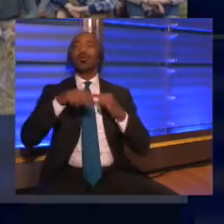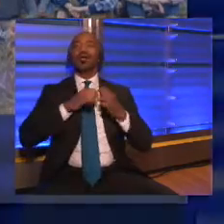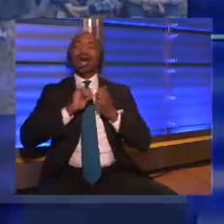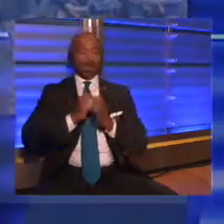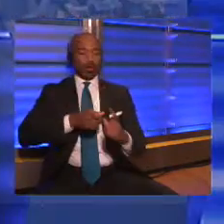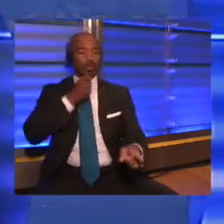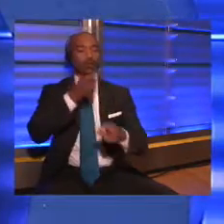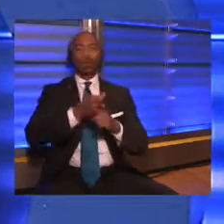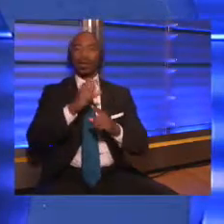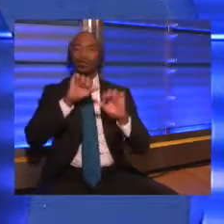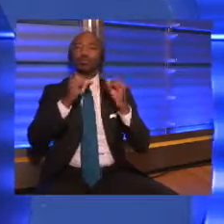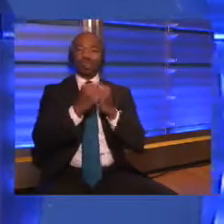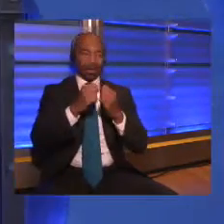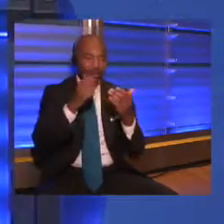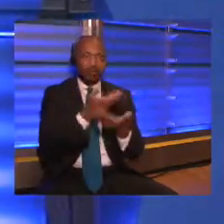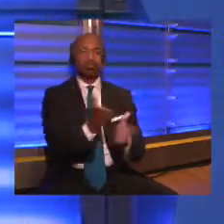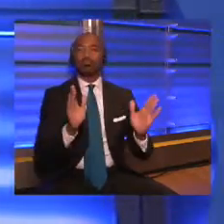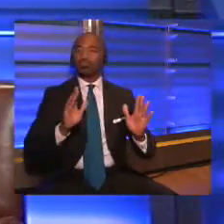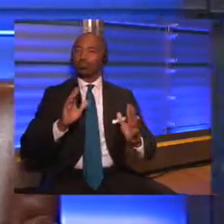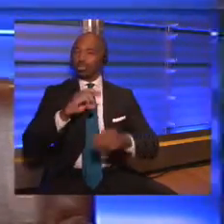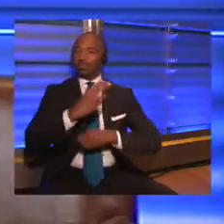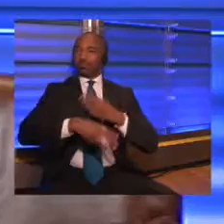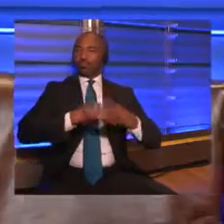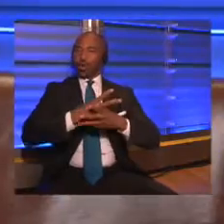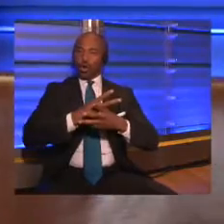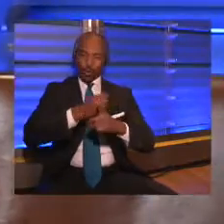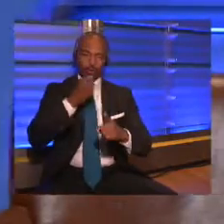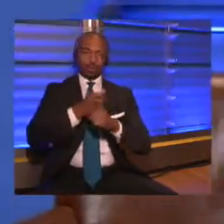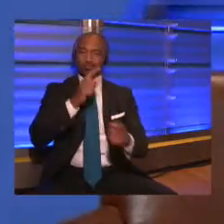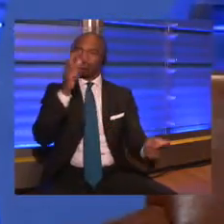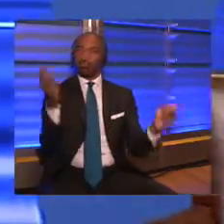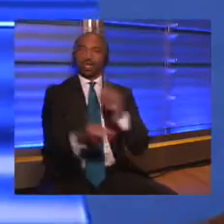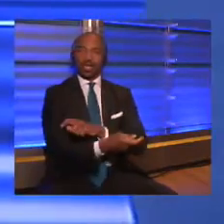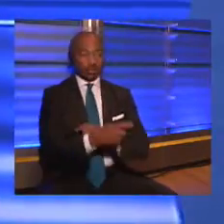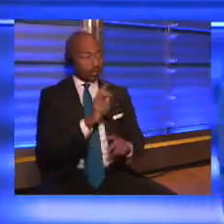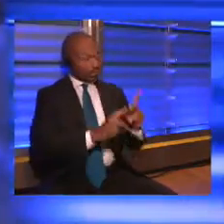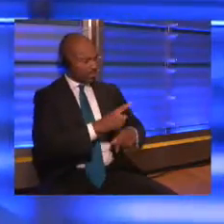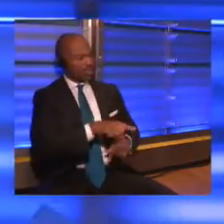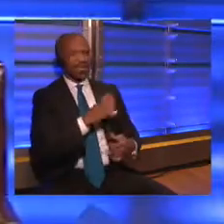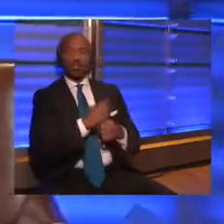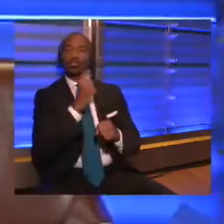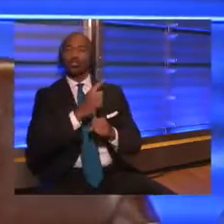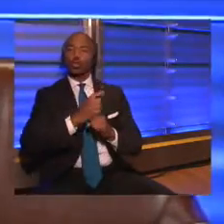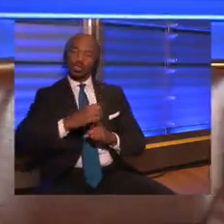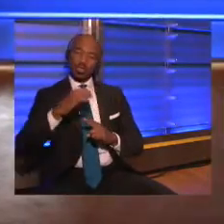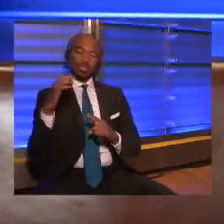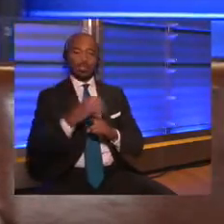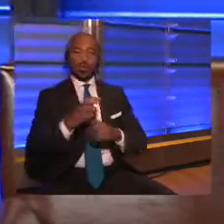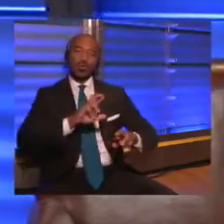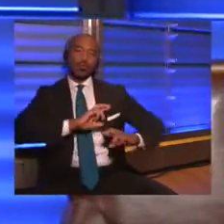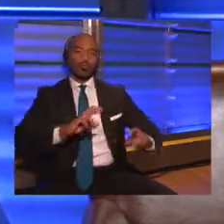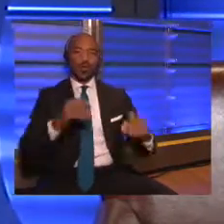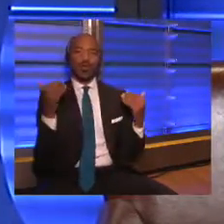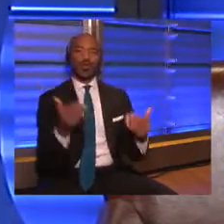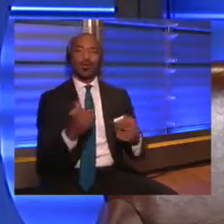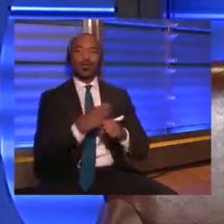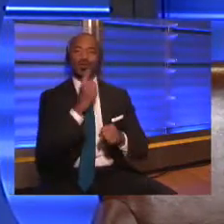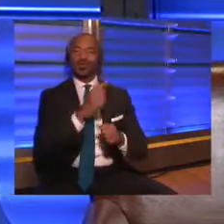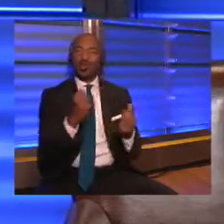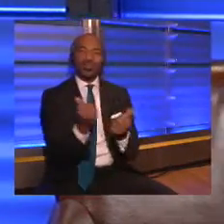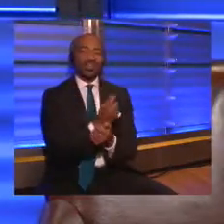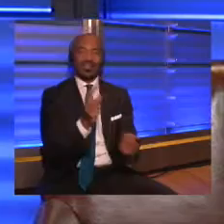change. I've got to have people at their best, ready to go to make things happen.